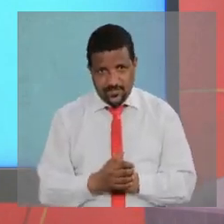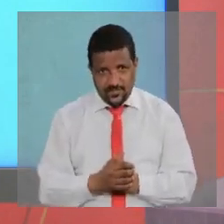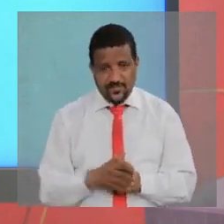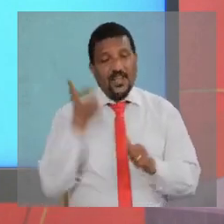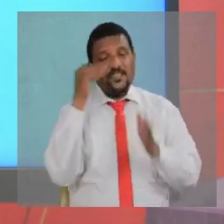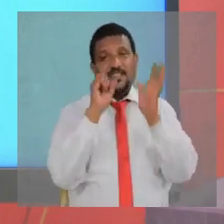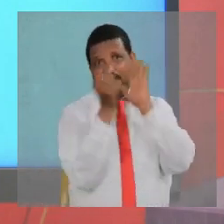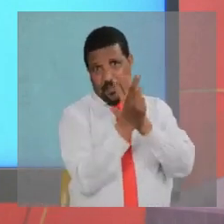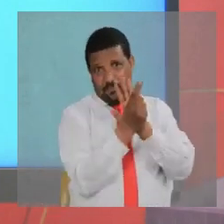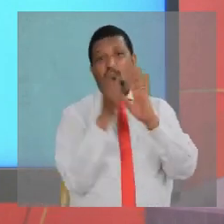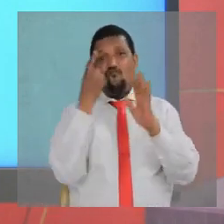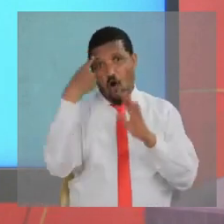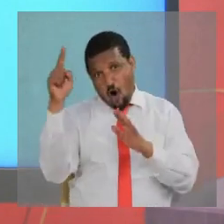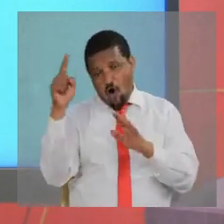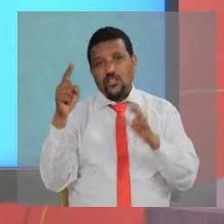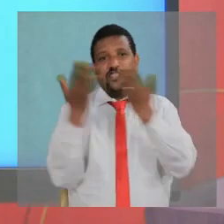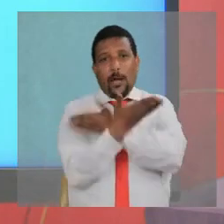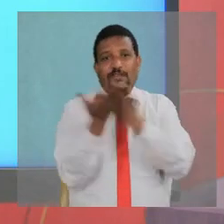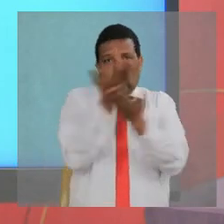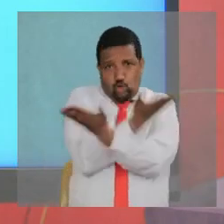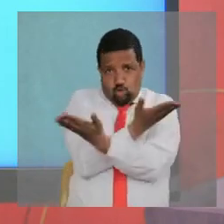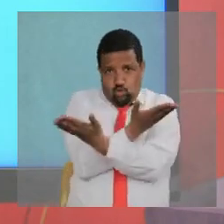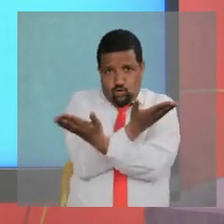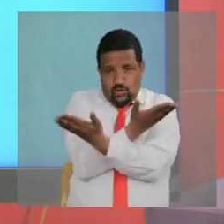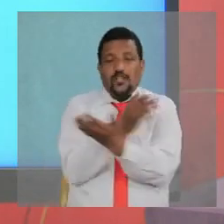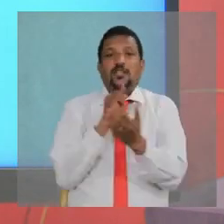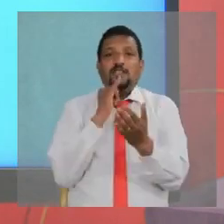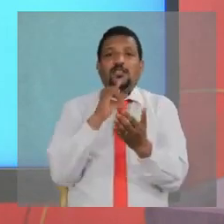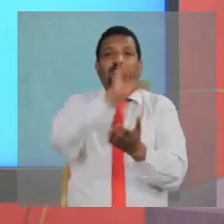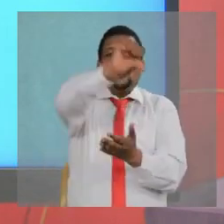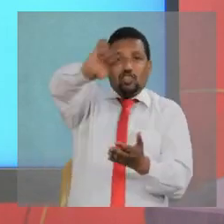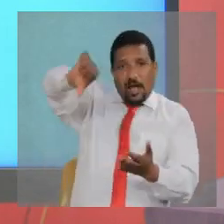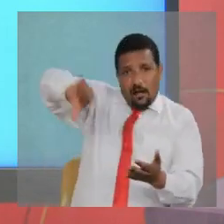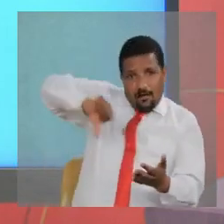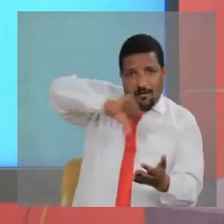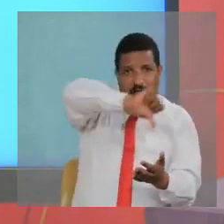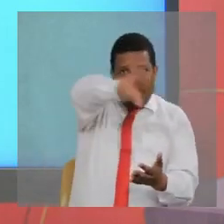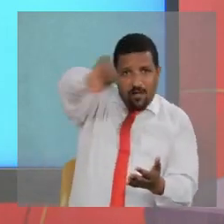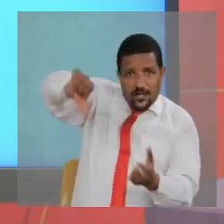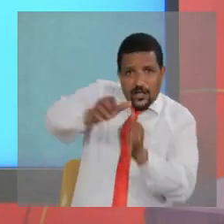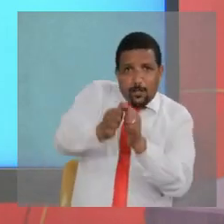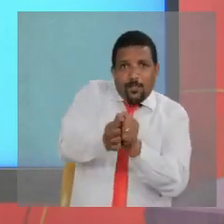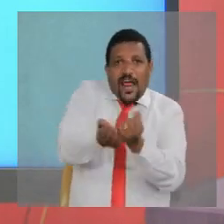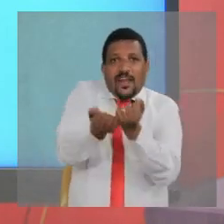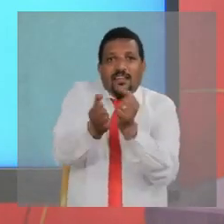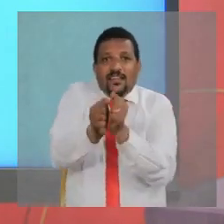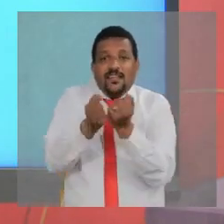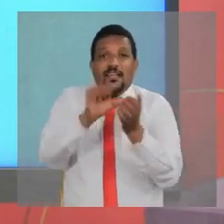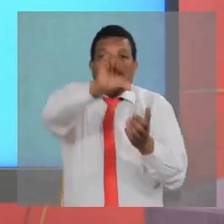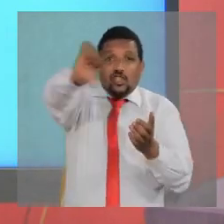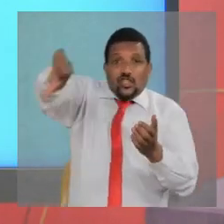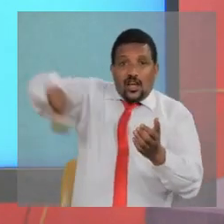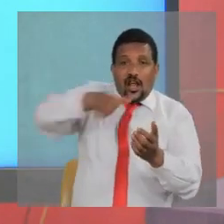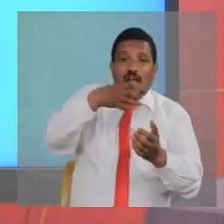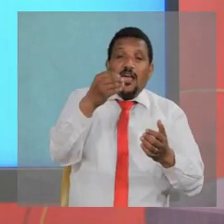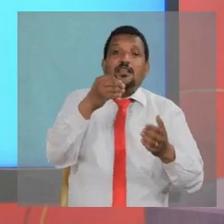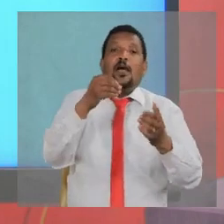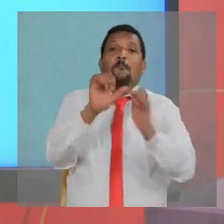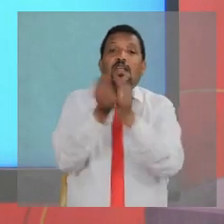Another example for substitutes is injera and bread. If injera and bread are